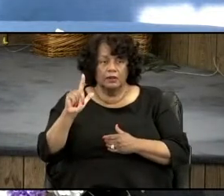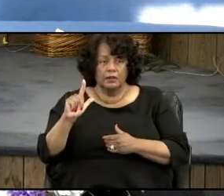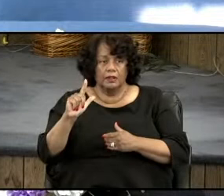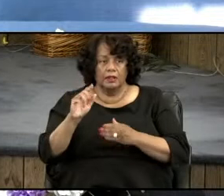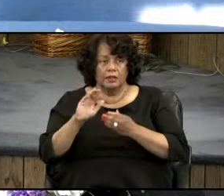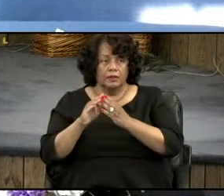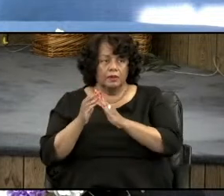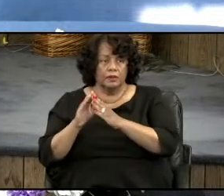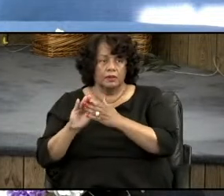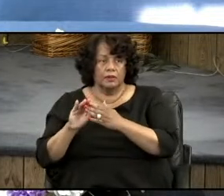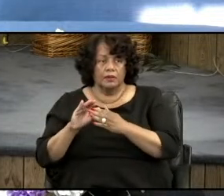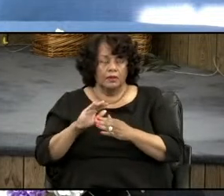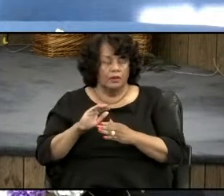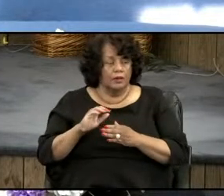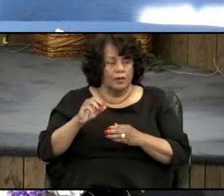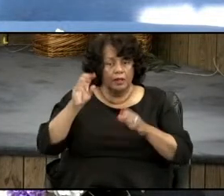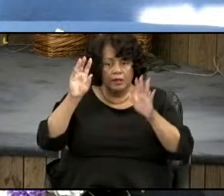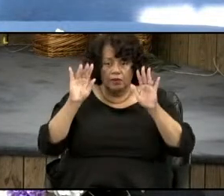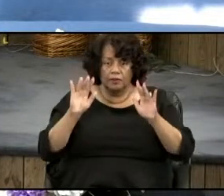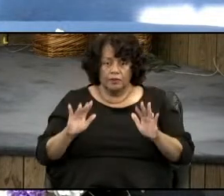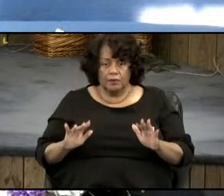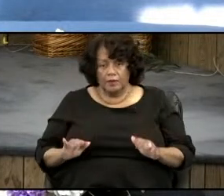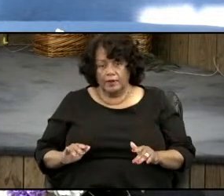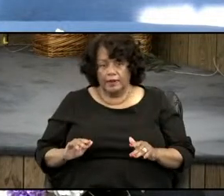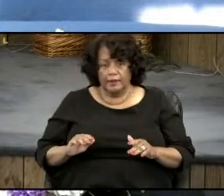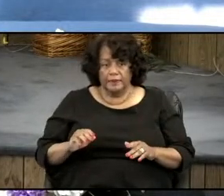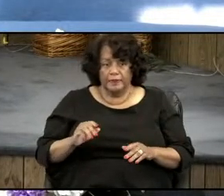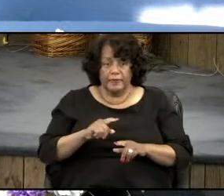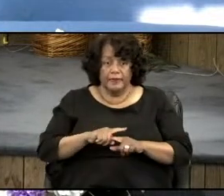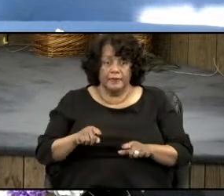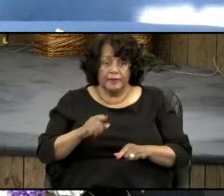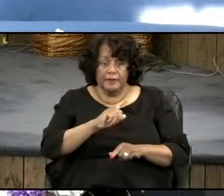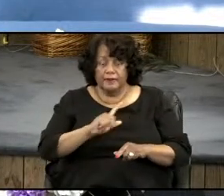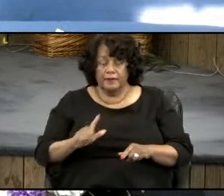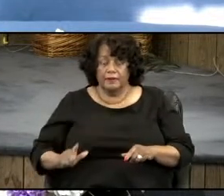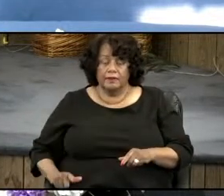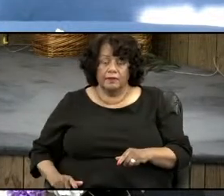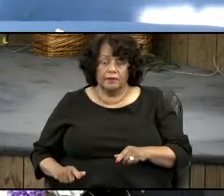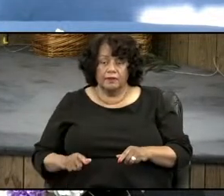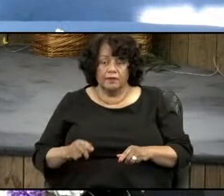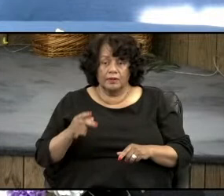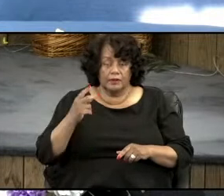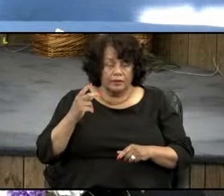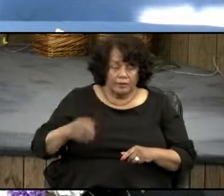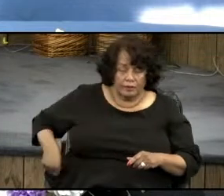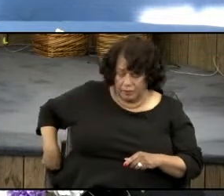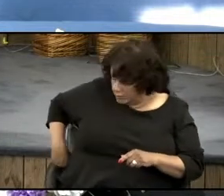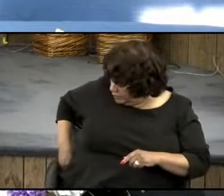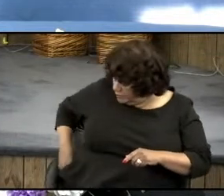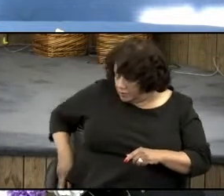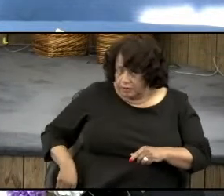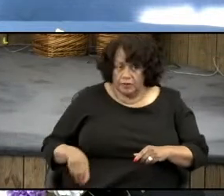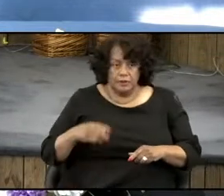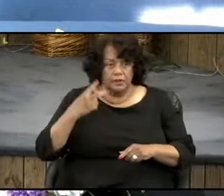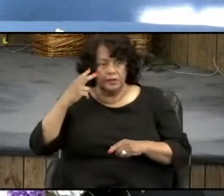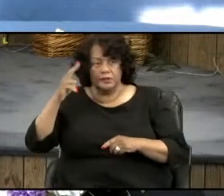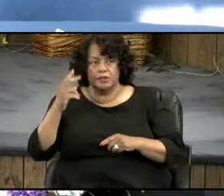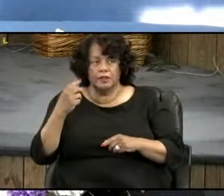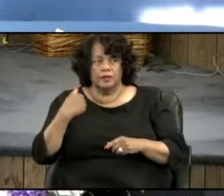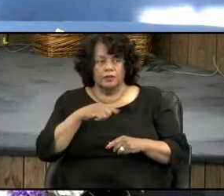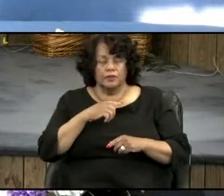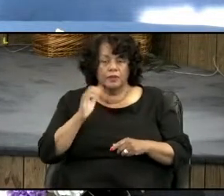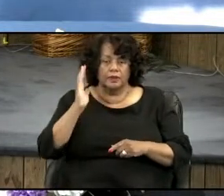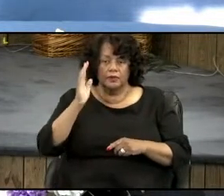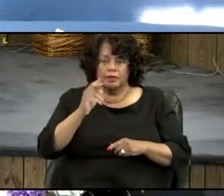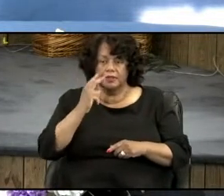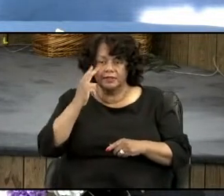and hail and all that was going on. But the Lord saw fit that we would see the sun today, and I'm